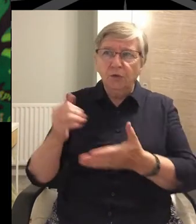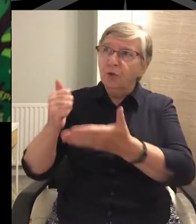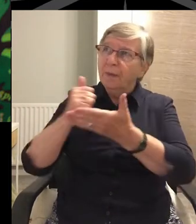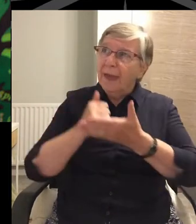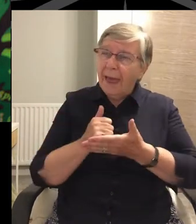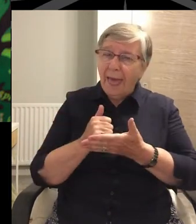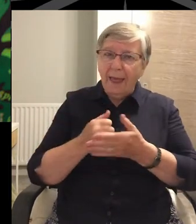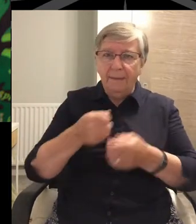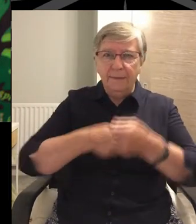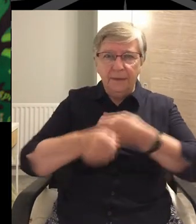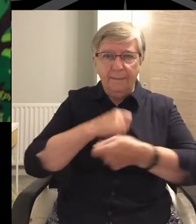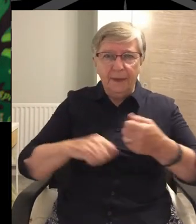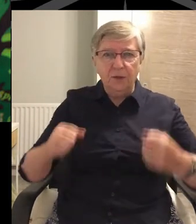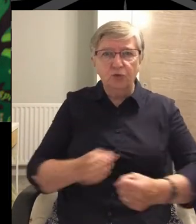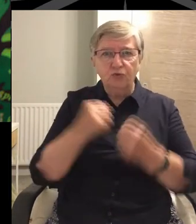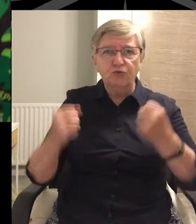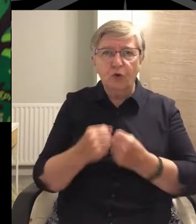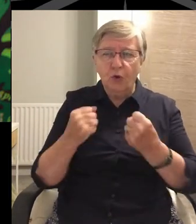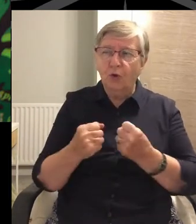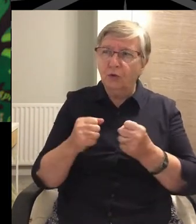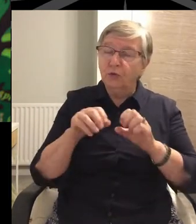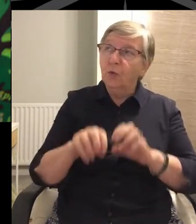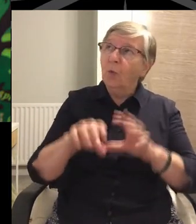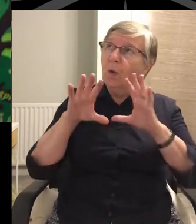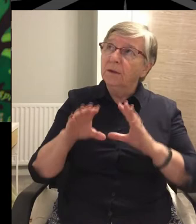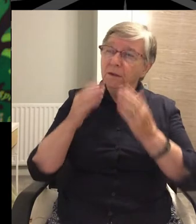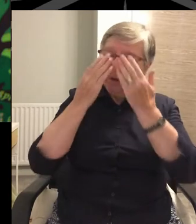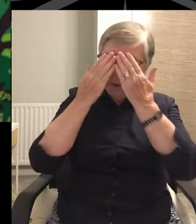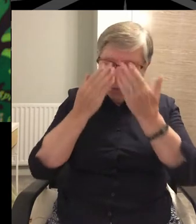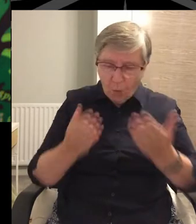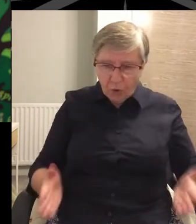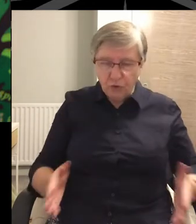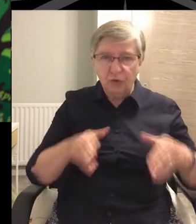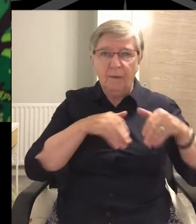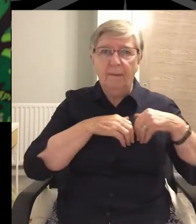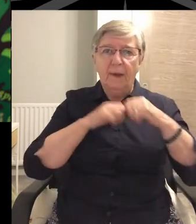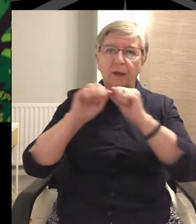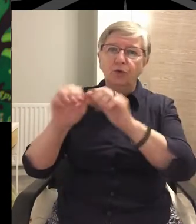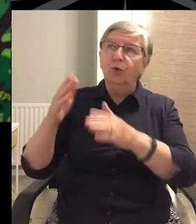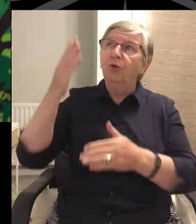made strong, to wonder and worship and adore,